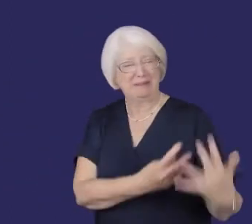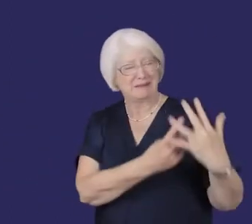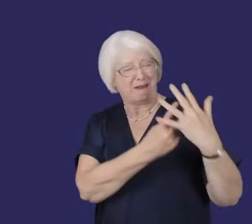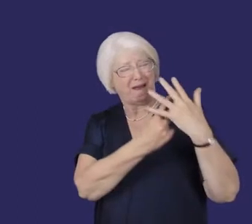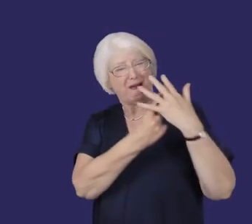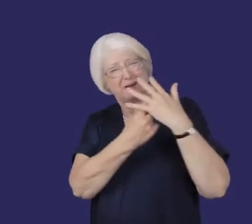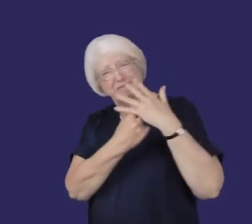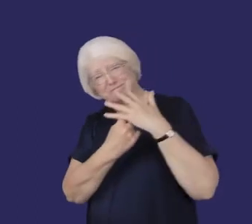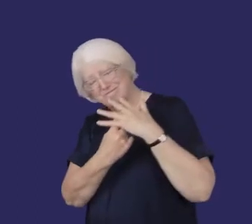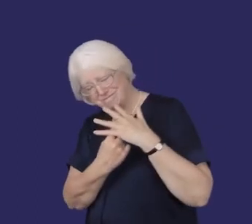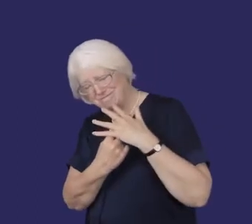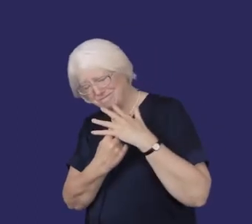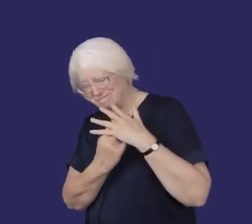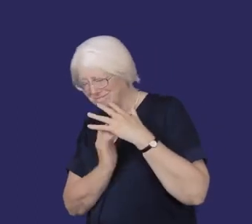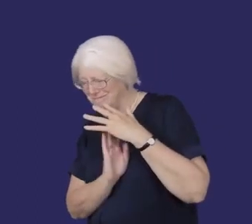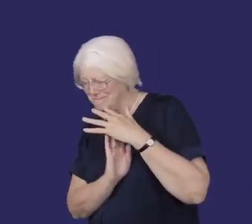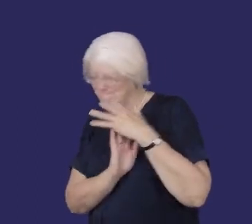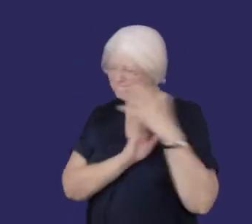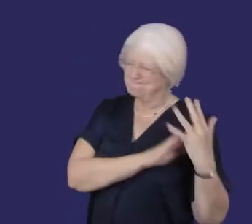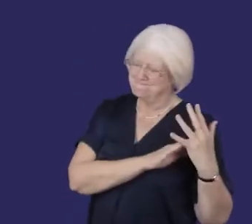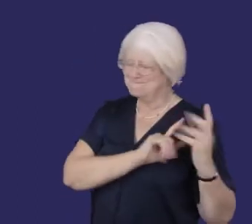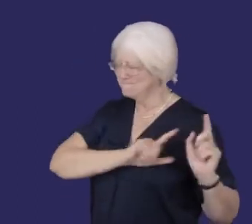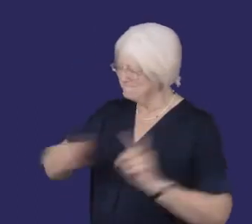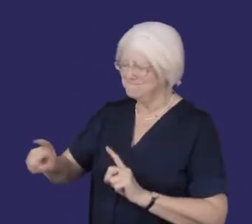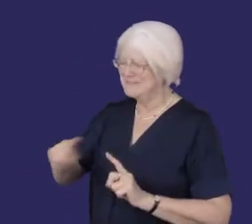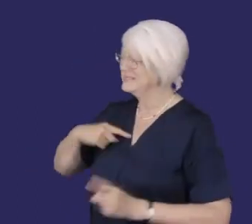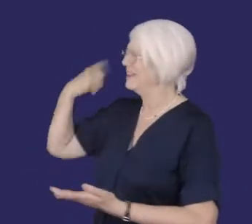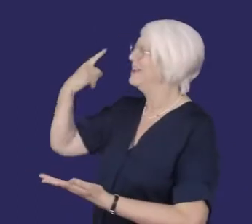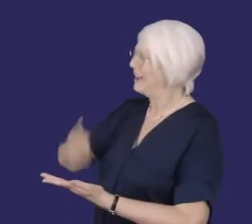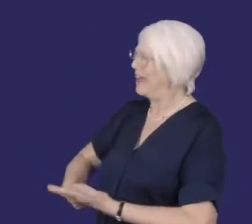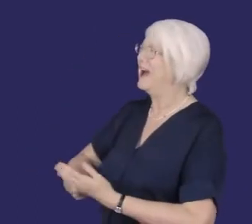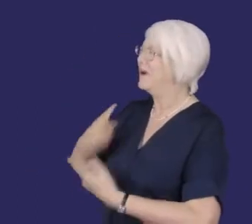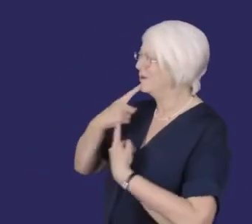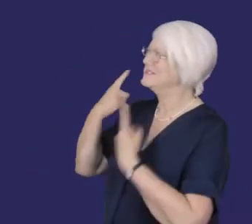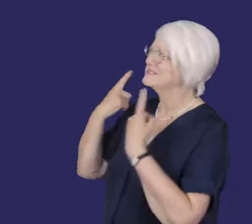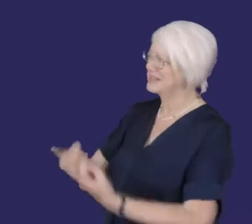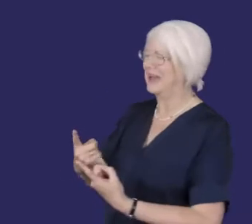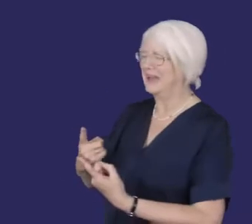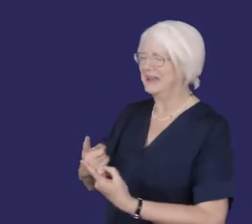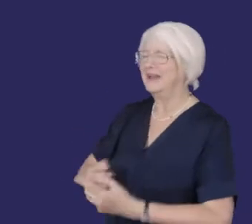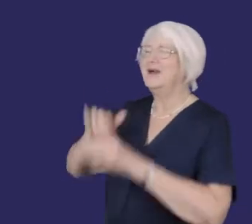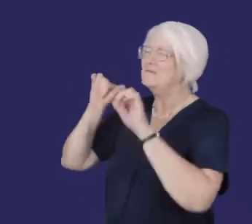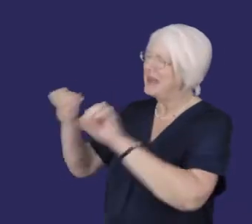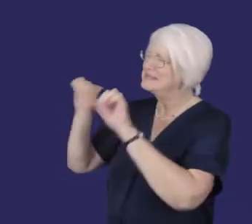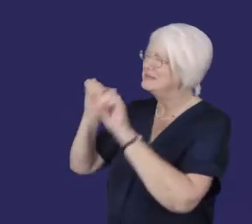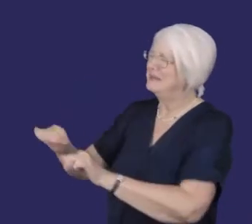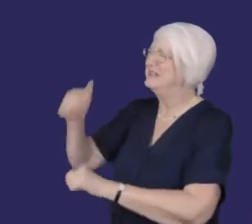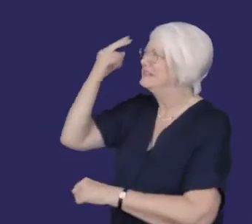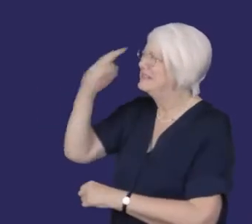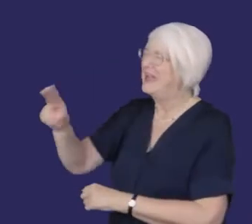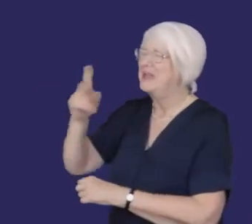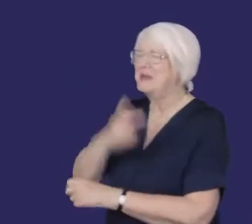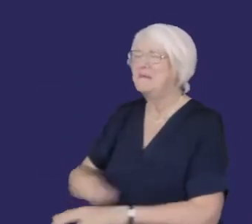When the darkness closes in, Lord, still I will say, blessed be